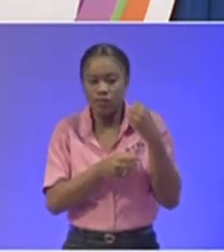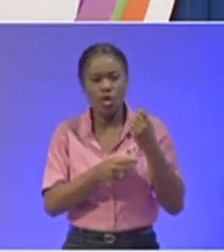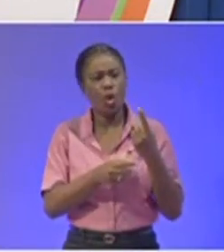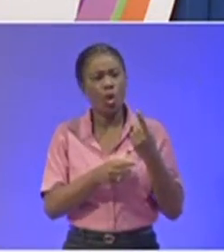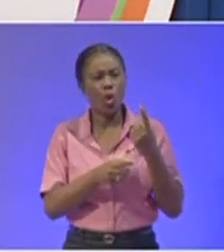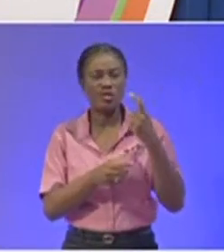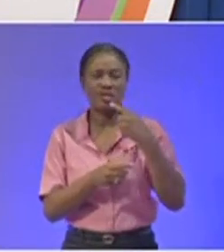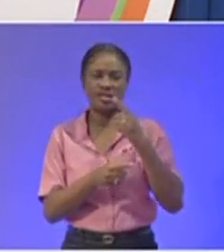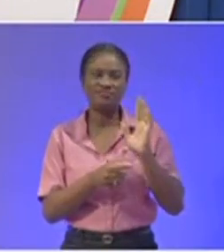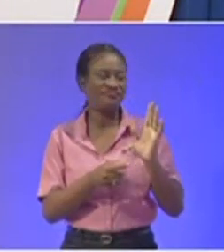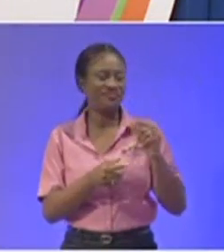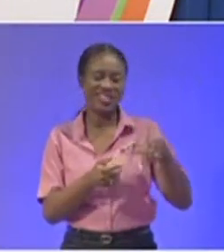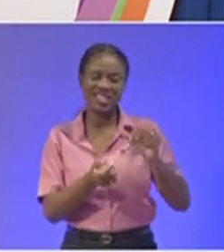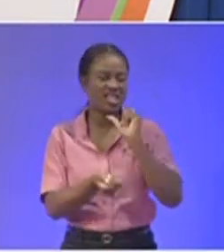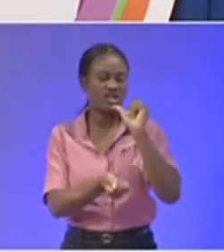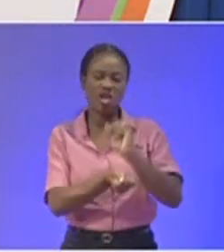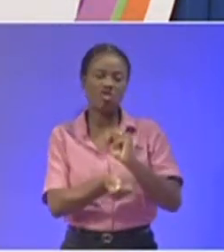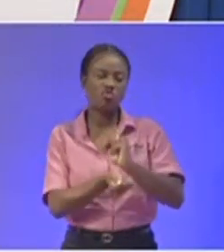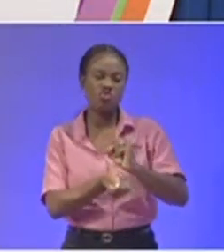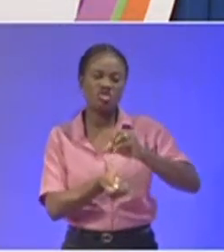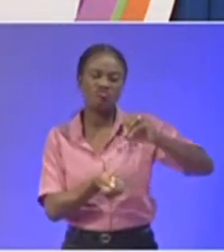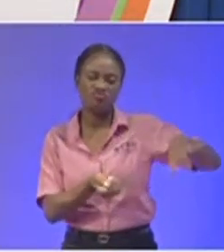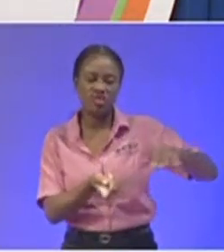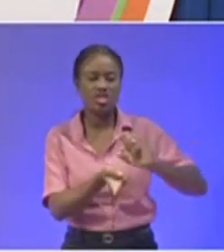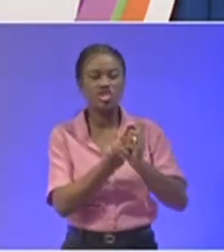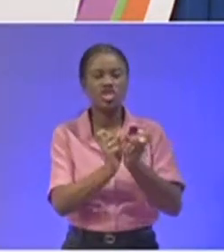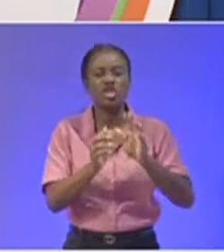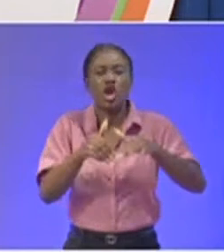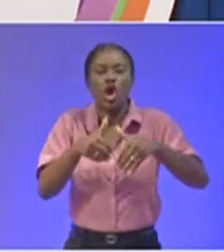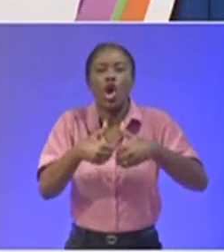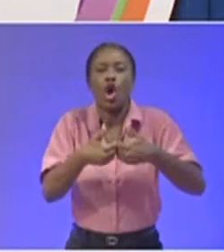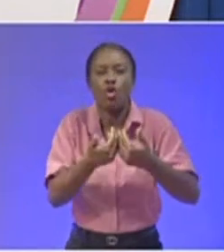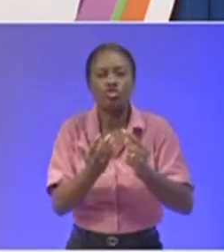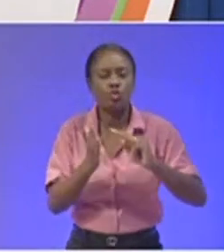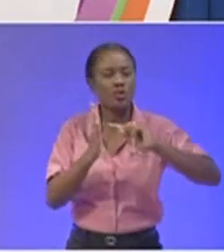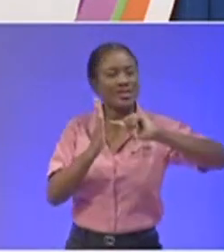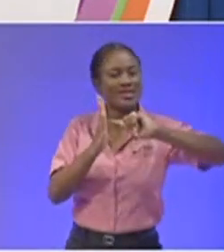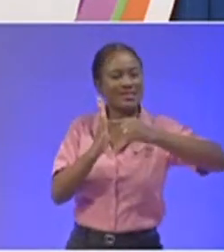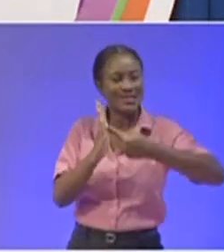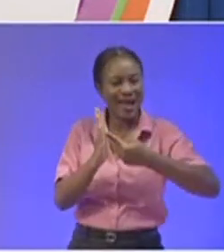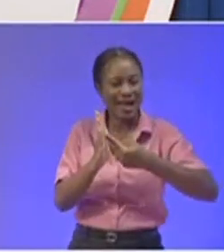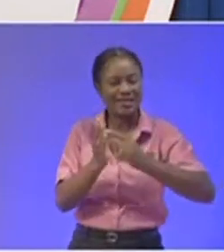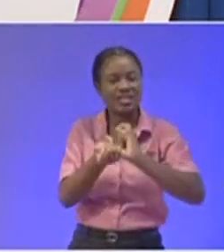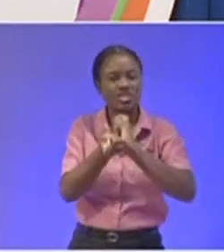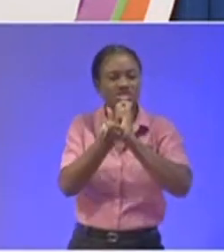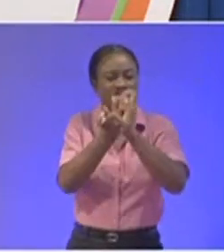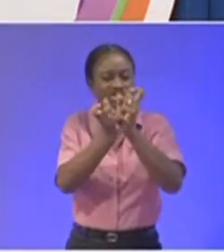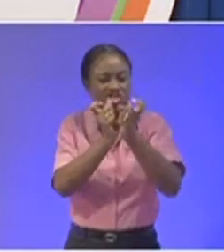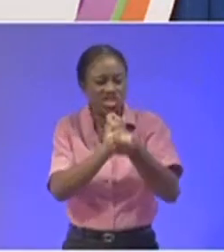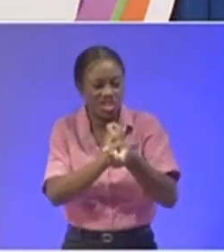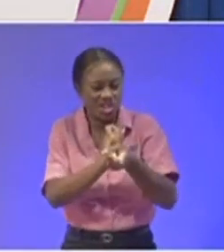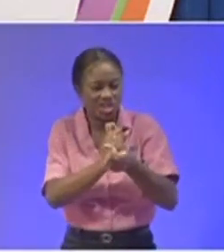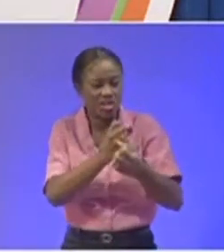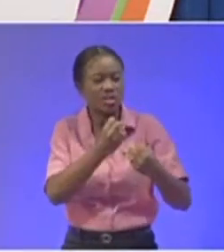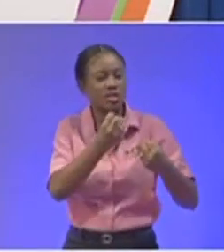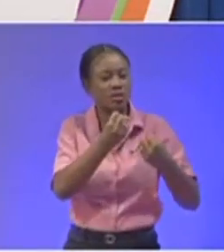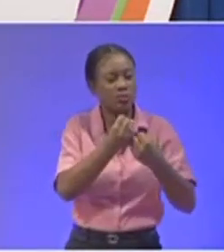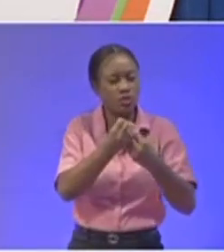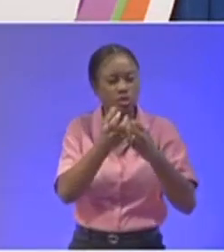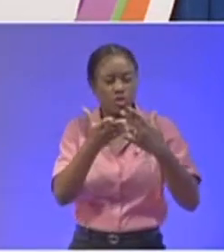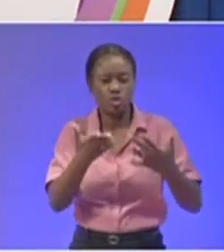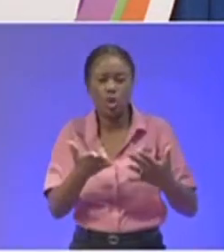no longer works for you. So how do we start the ball rolling, get to the tipping point and say, okay, well, when we have the